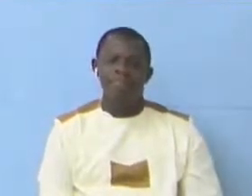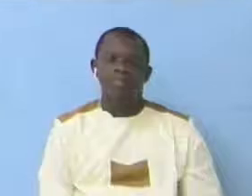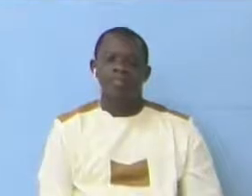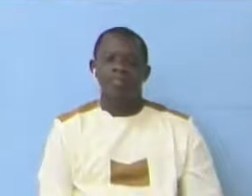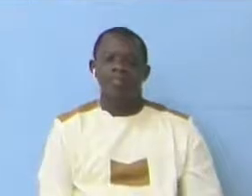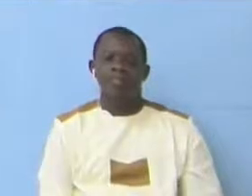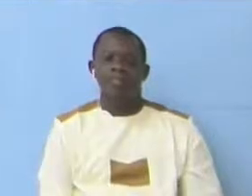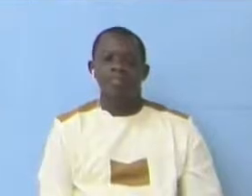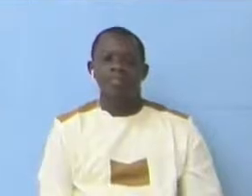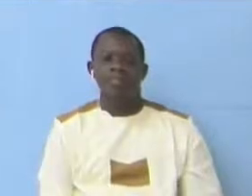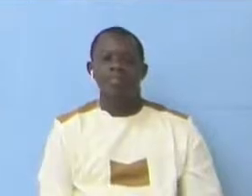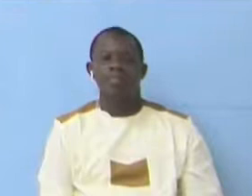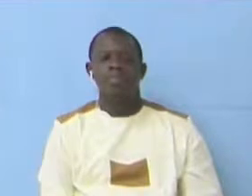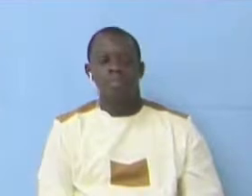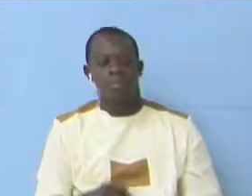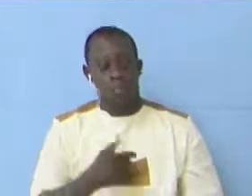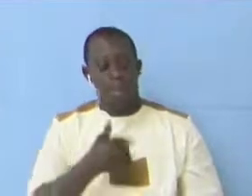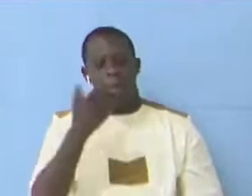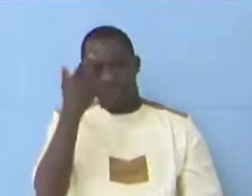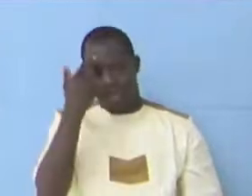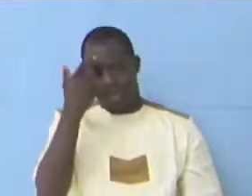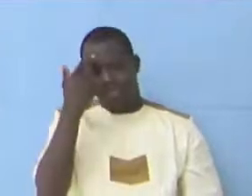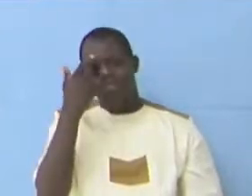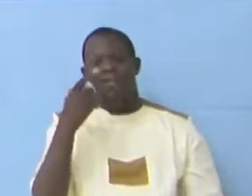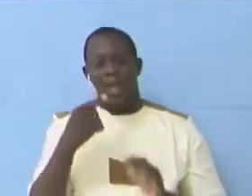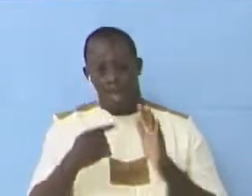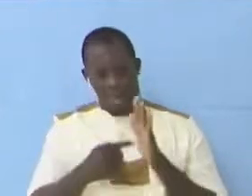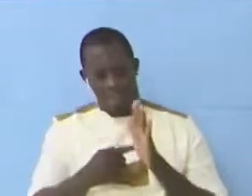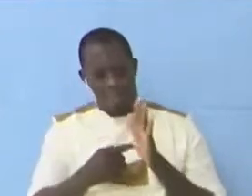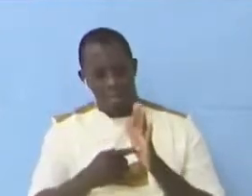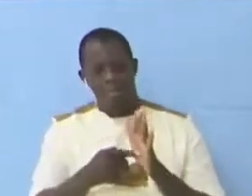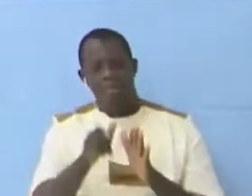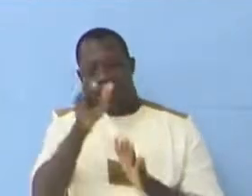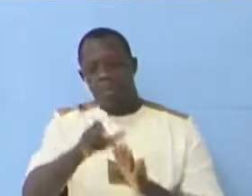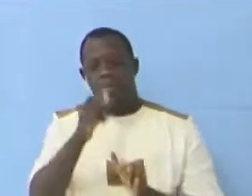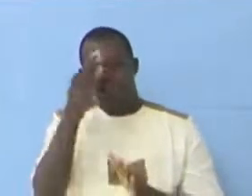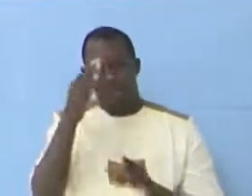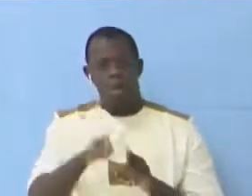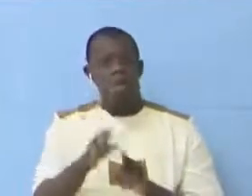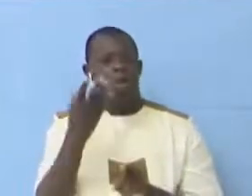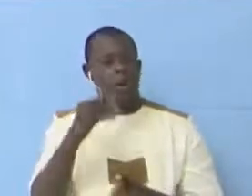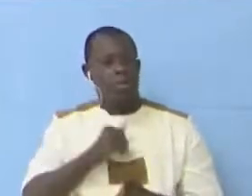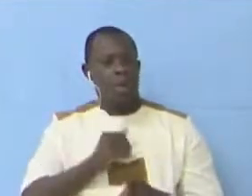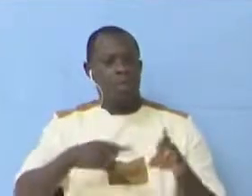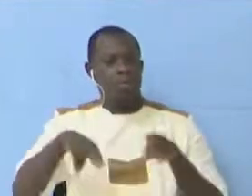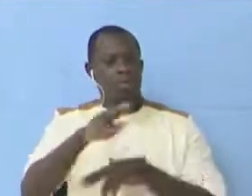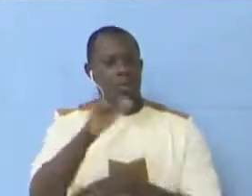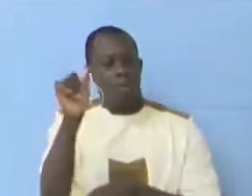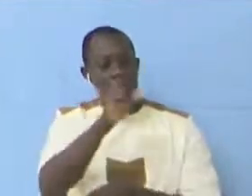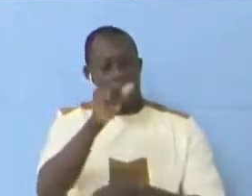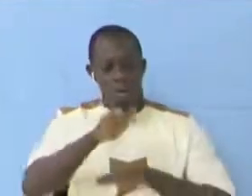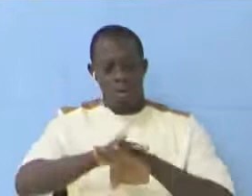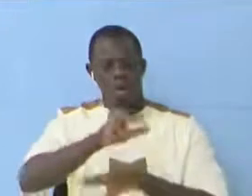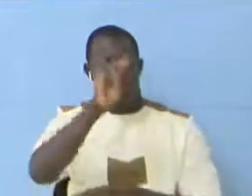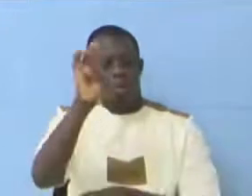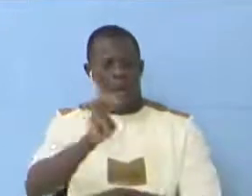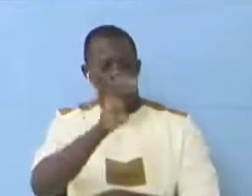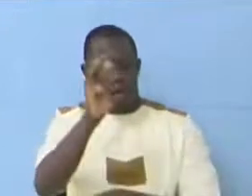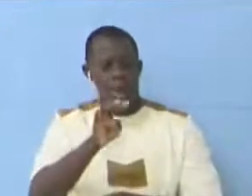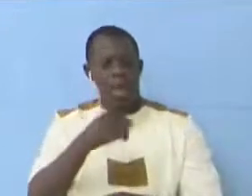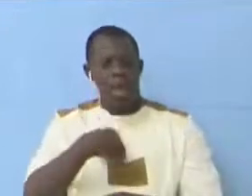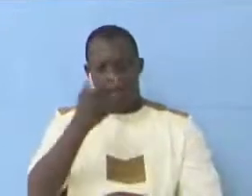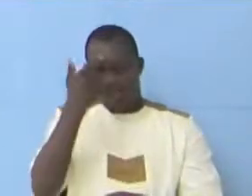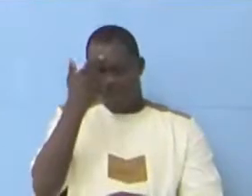I think it's worth noting. When I came on that Monday, I think the Monday that I reported to the office, either Thursday